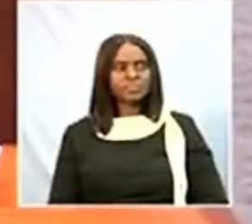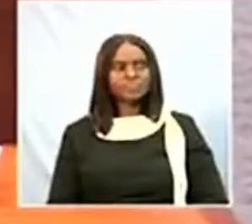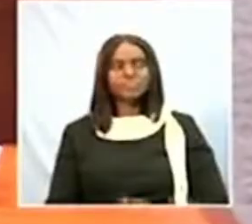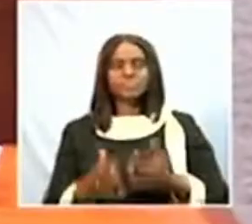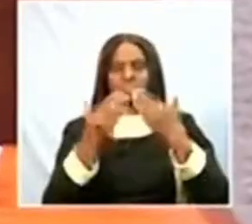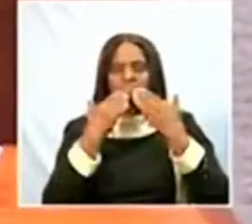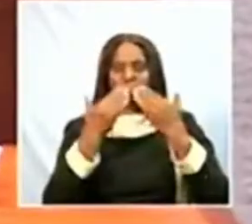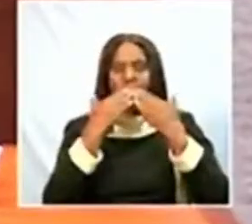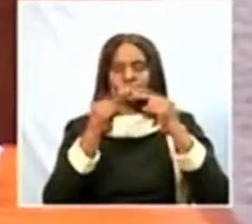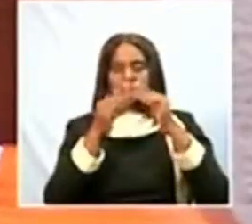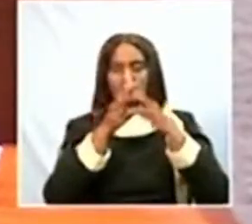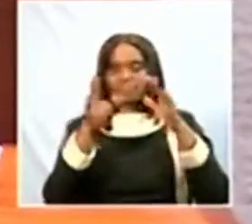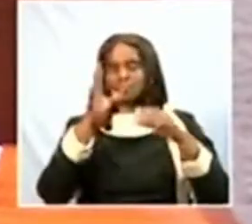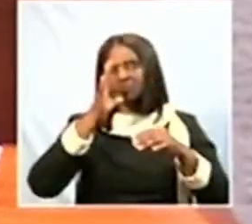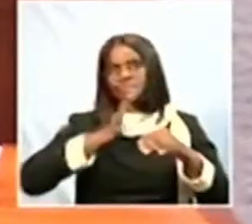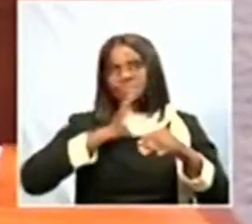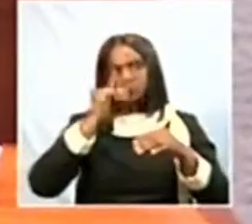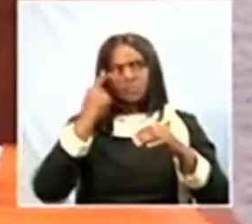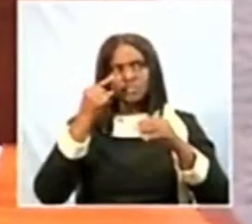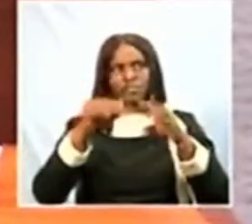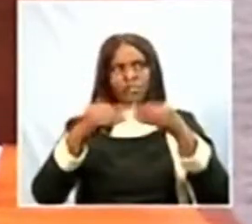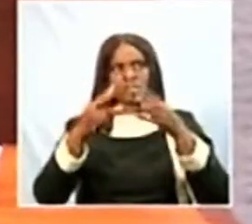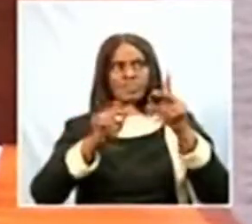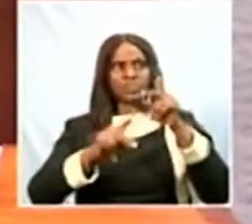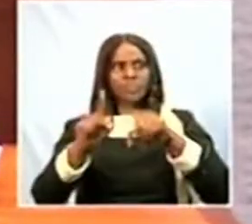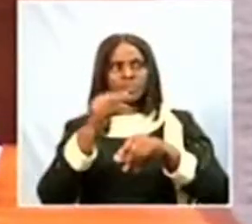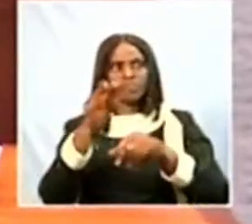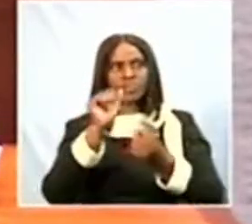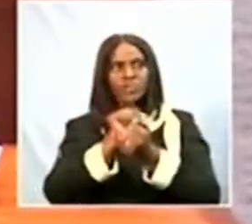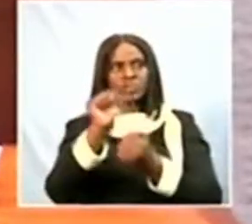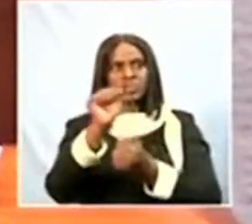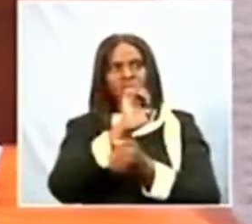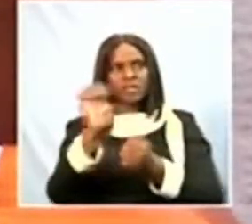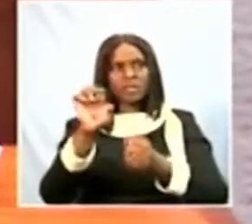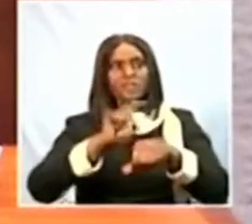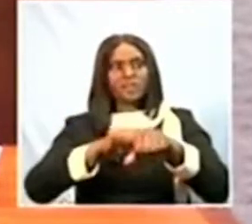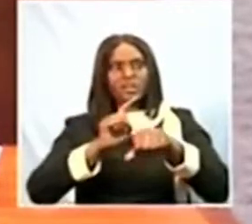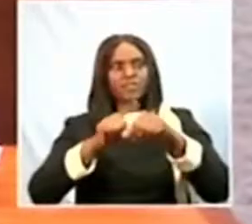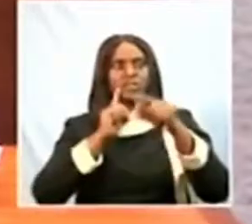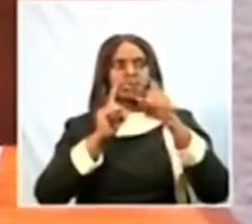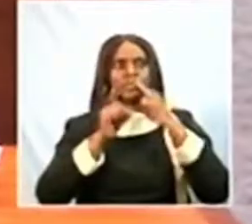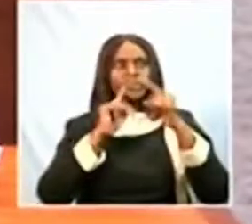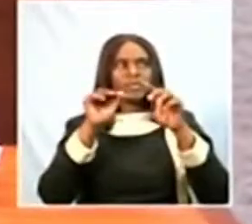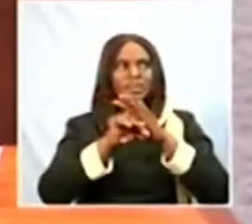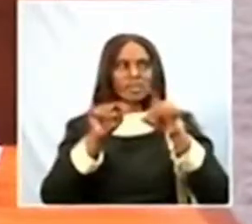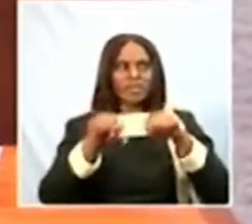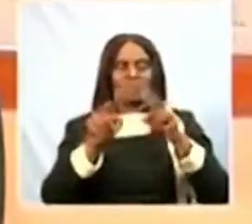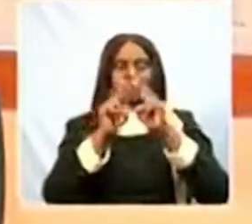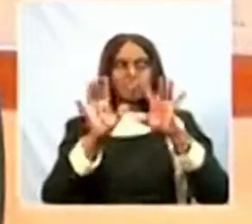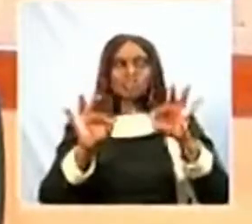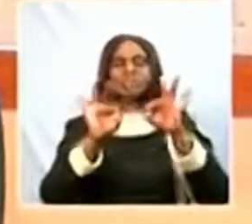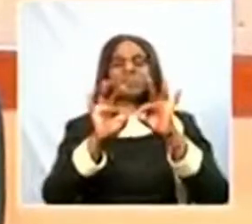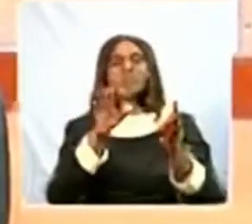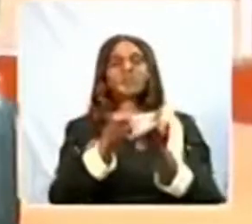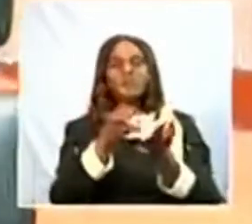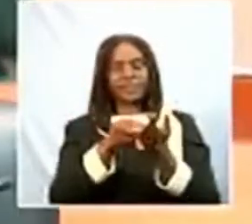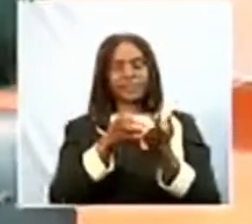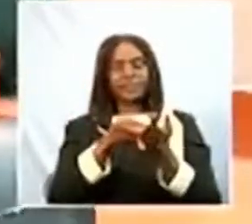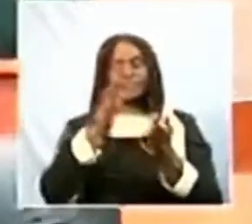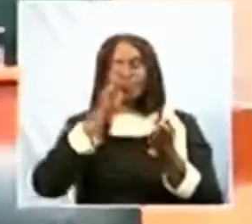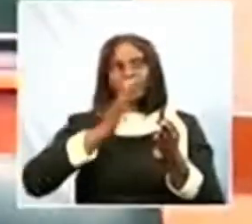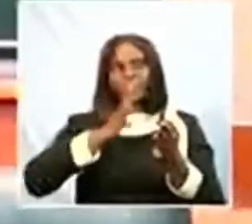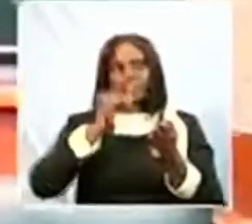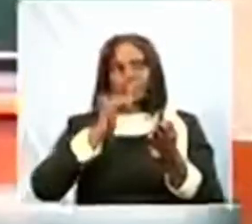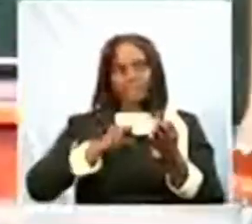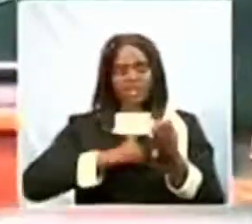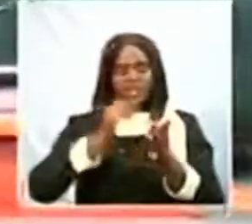Thank you very much, Madam Speaker, for giving the people of Solwezi East constituency a chance to speak in this very important matter. Madam Speaker, I'll